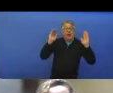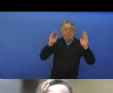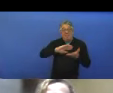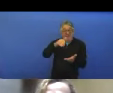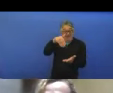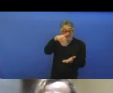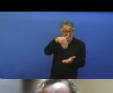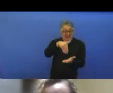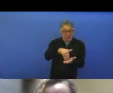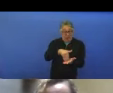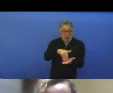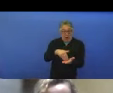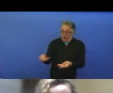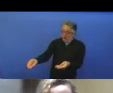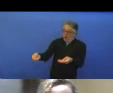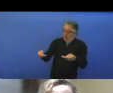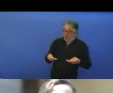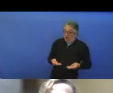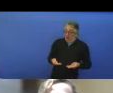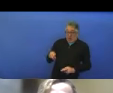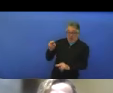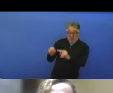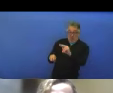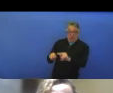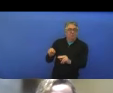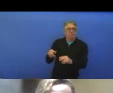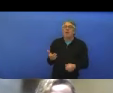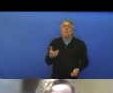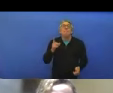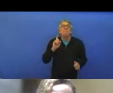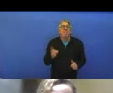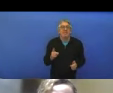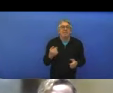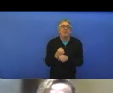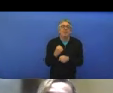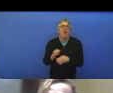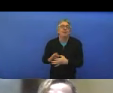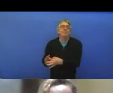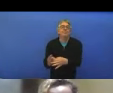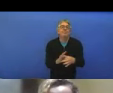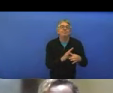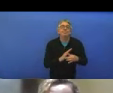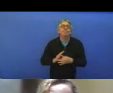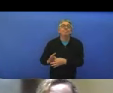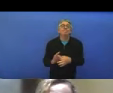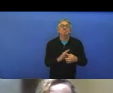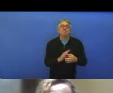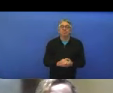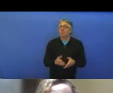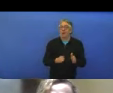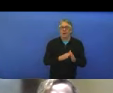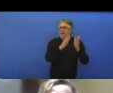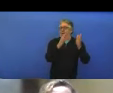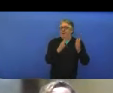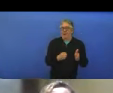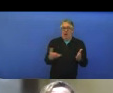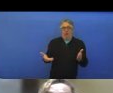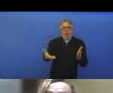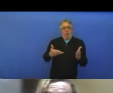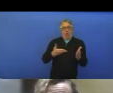that just adjudicates. It's not how it works. It has to be a collaboration. So the entity that receives the asylum application has